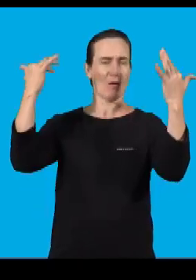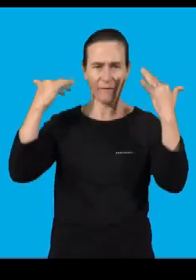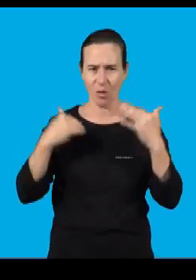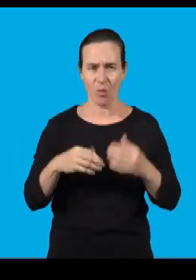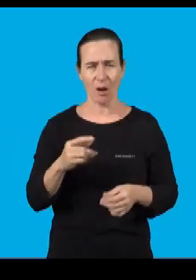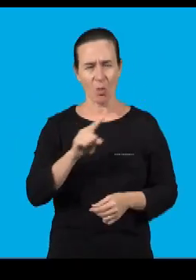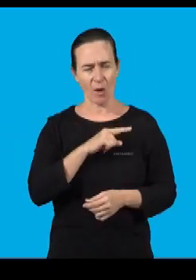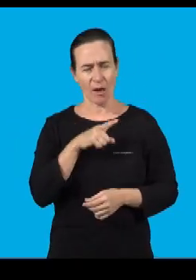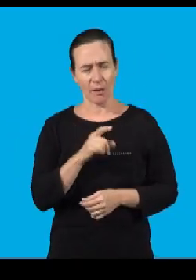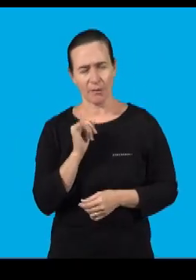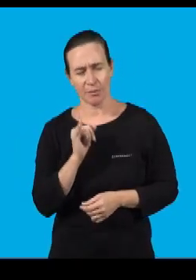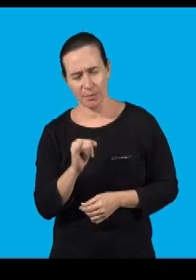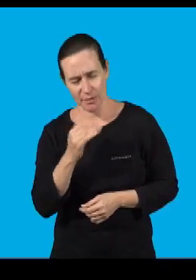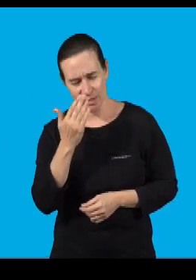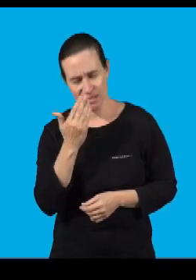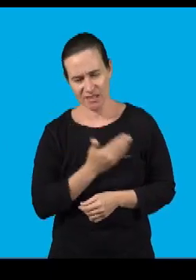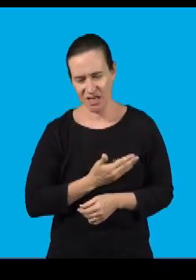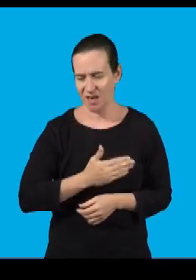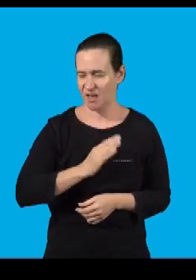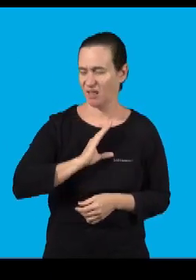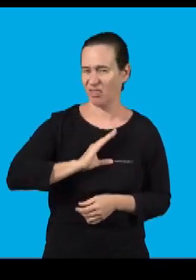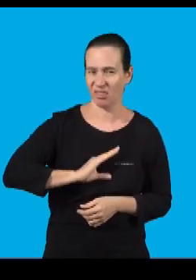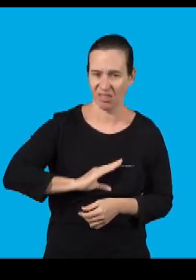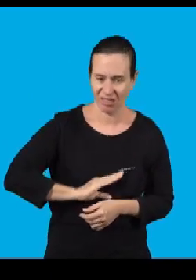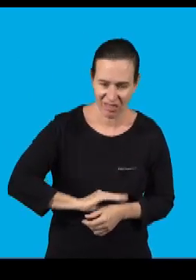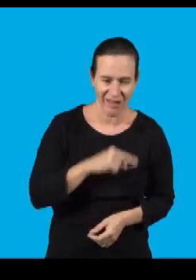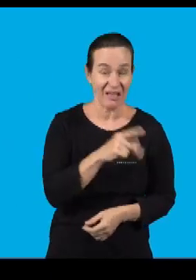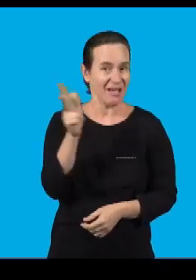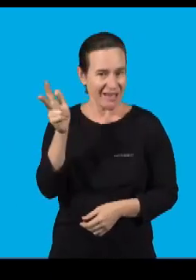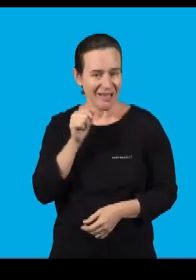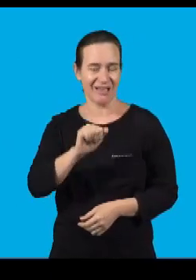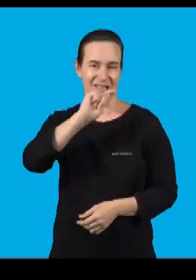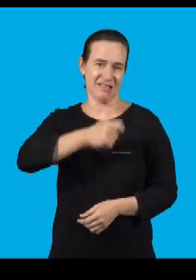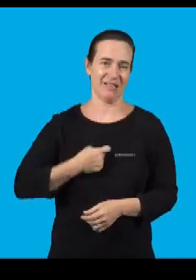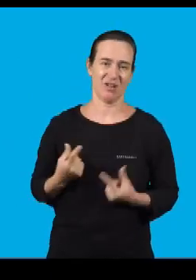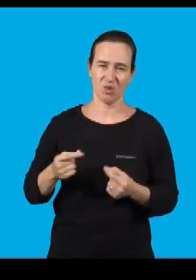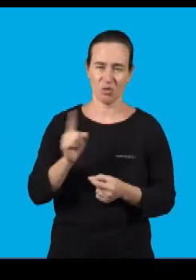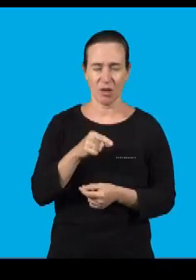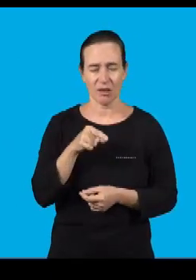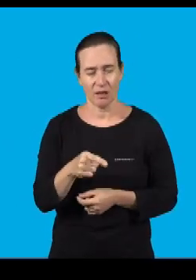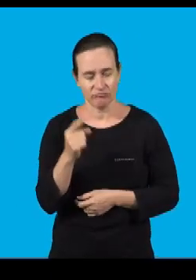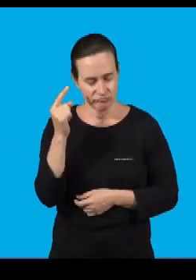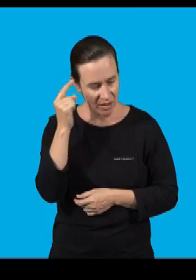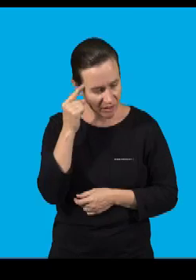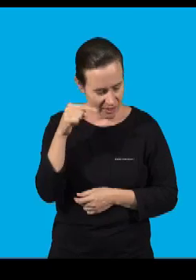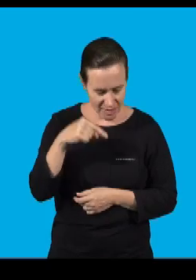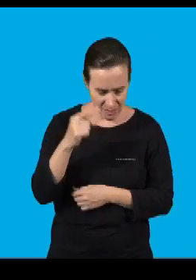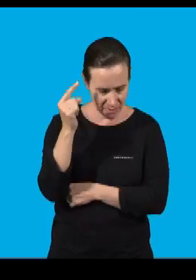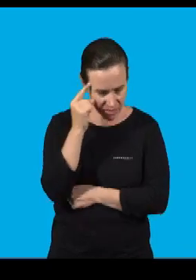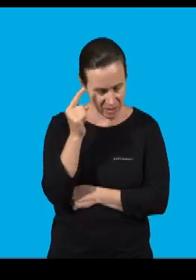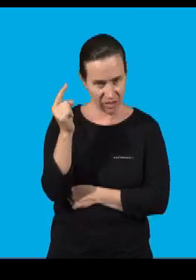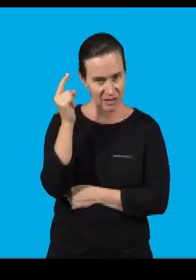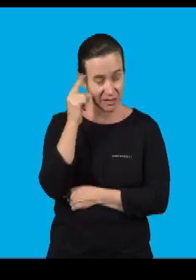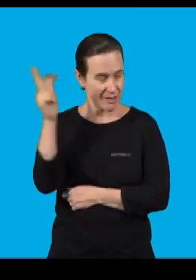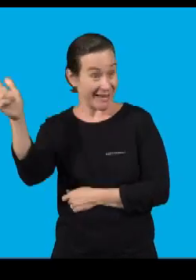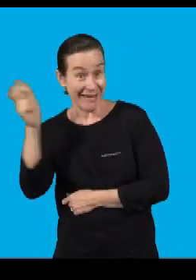through? And with the grief and a shock response because of the news of his son. He is so deep in thought that he shuts